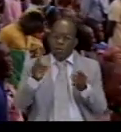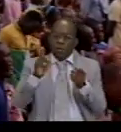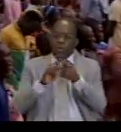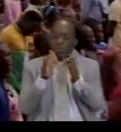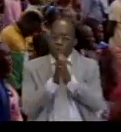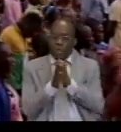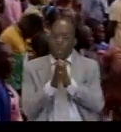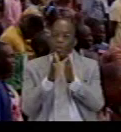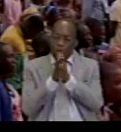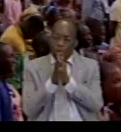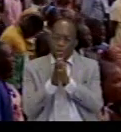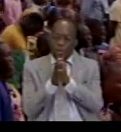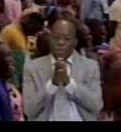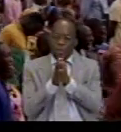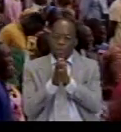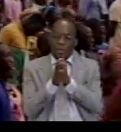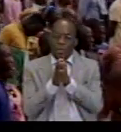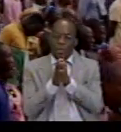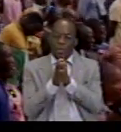Pray.